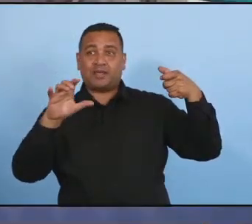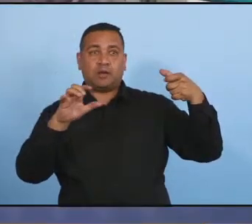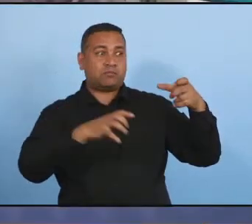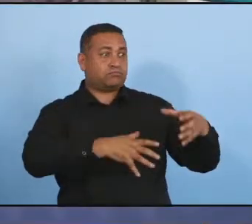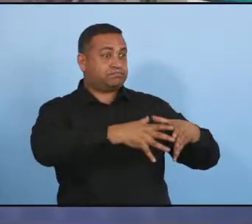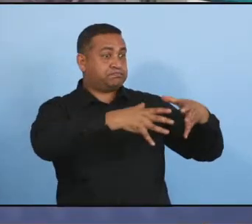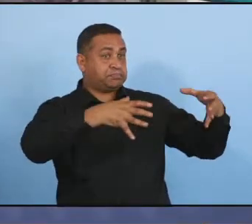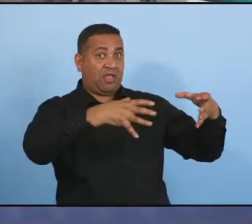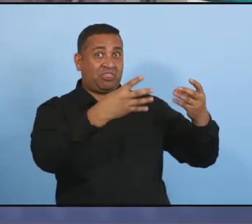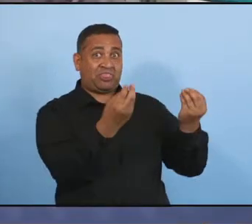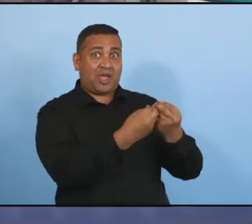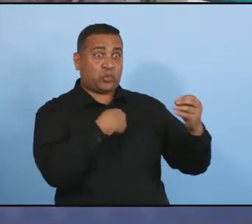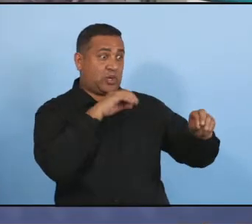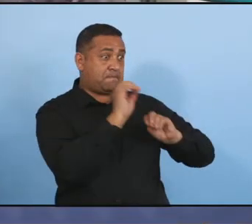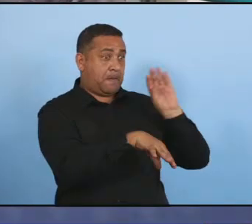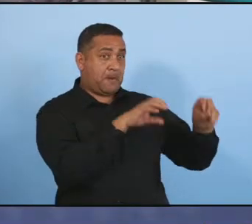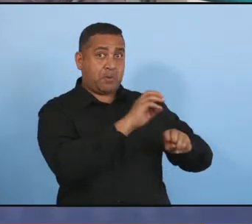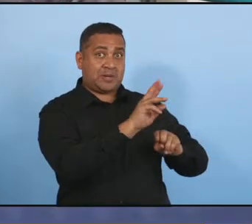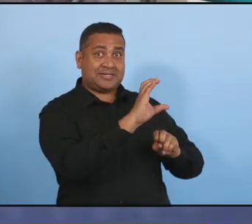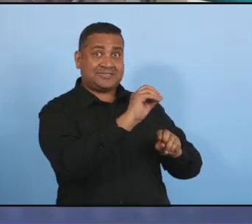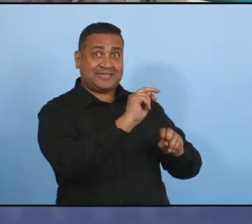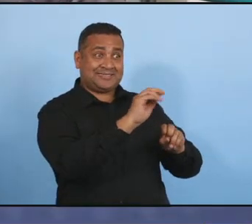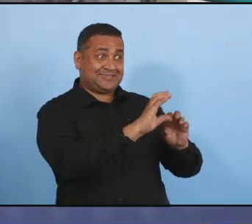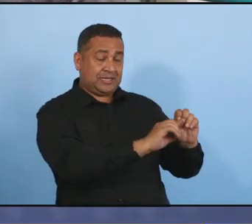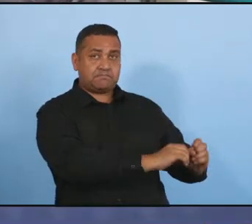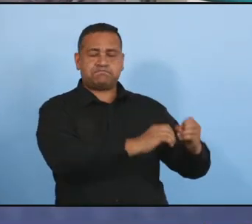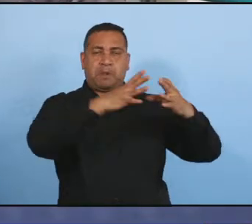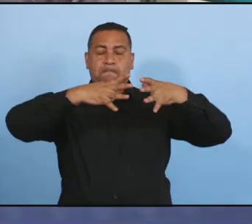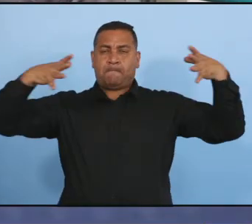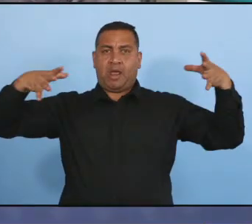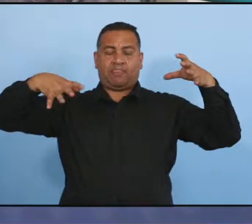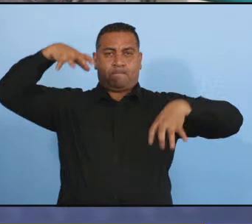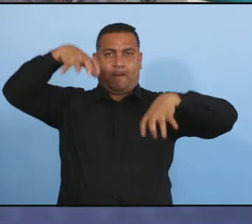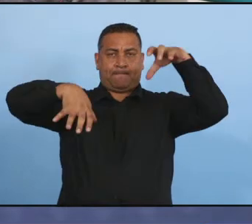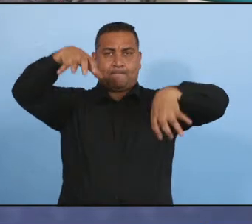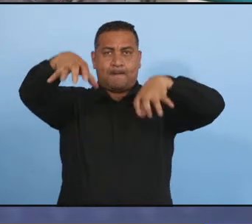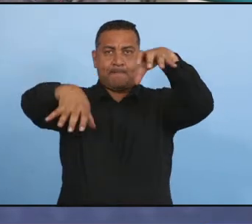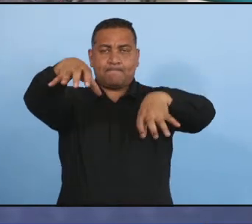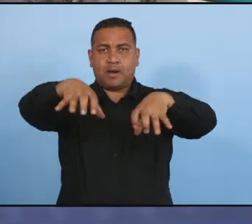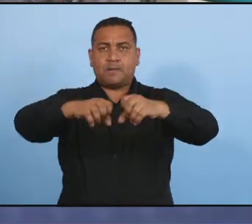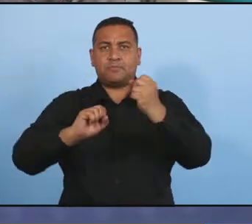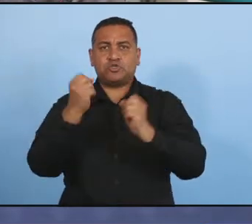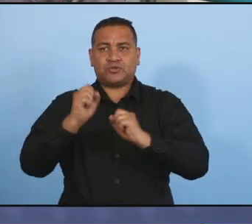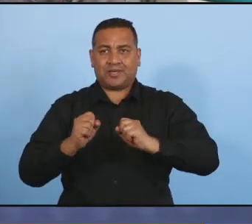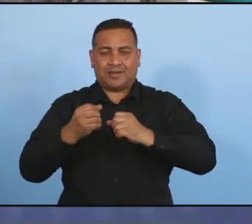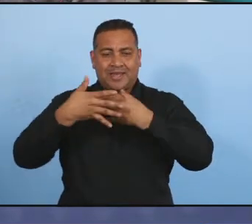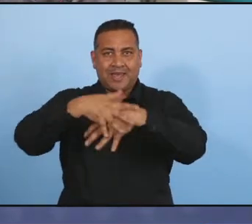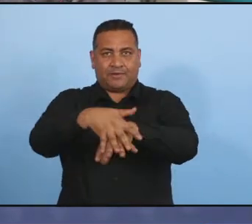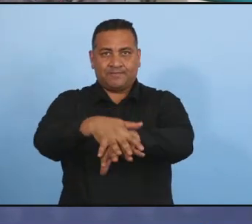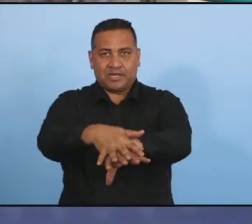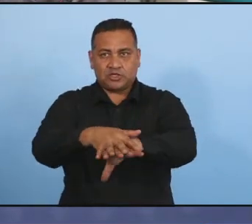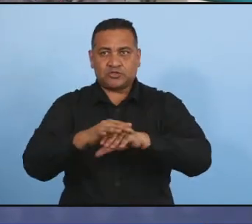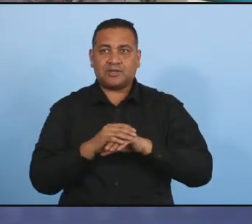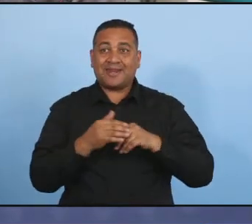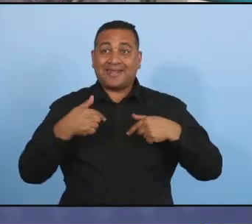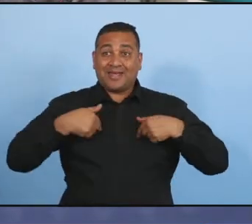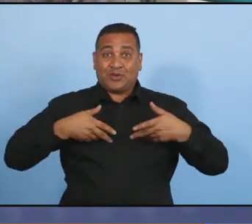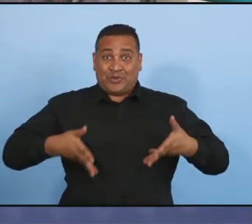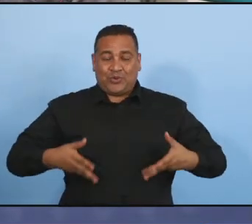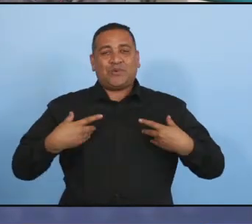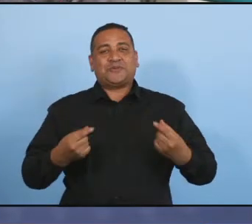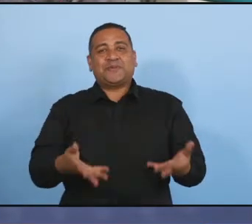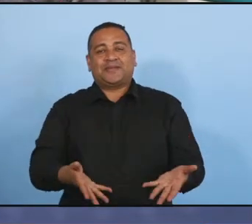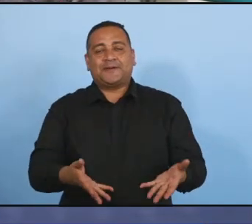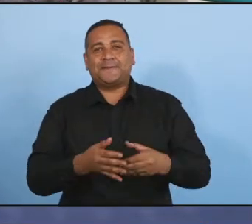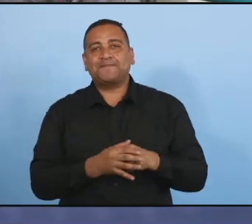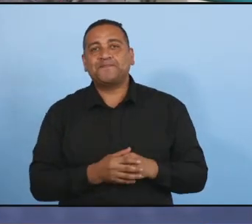robot, to do exactly as you want it to do. Exactly. Megatronics, what we do here with Megatronics is basically we're